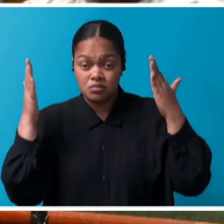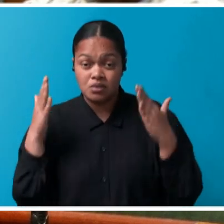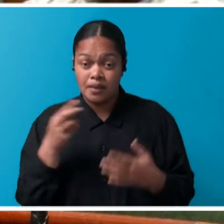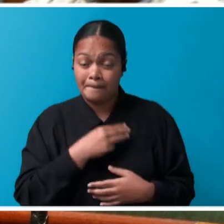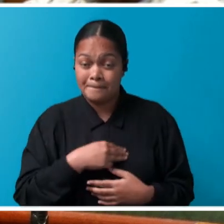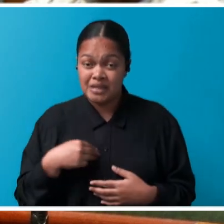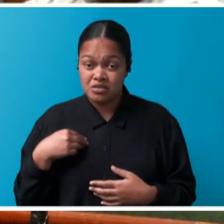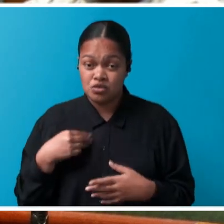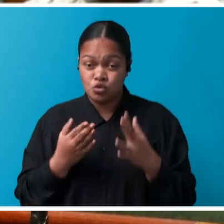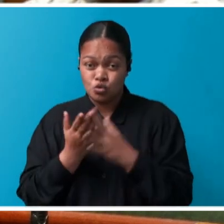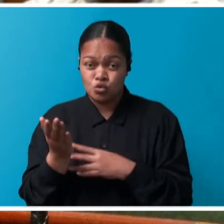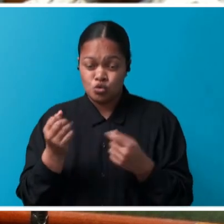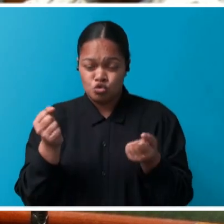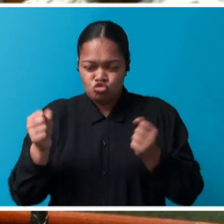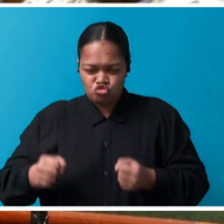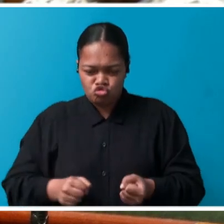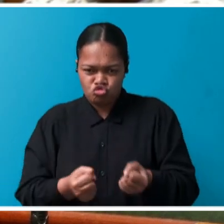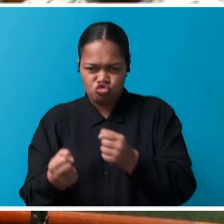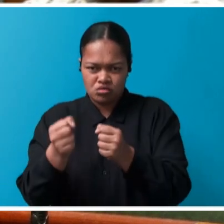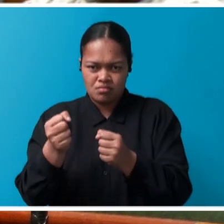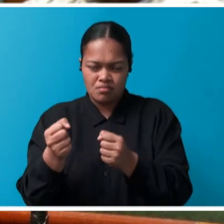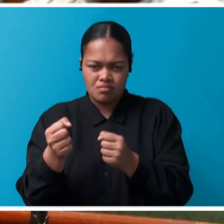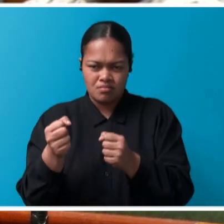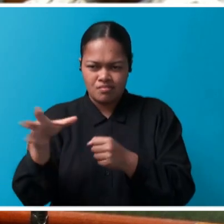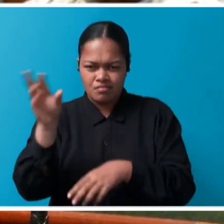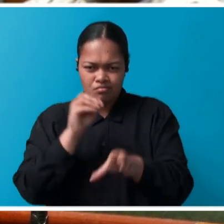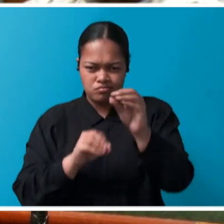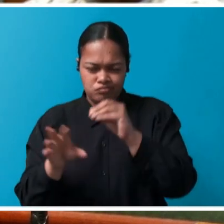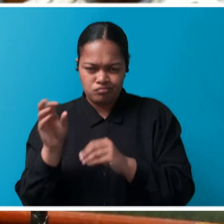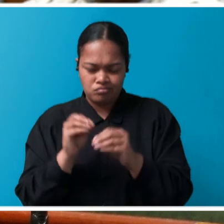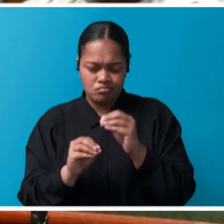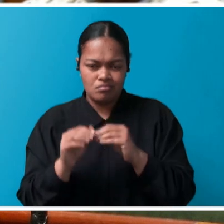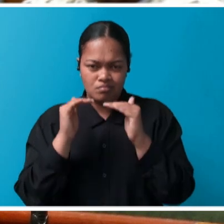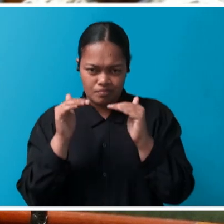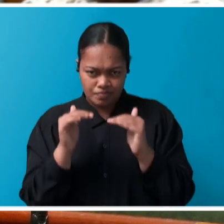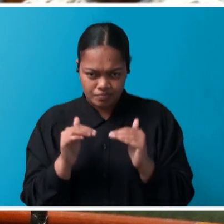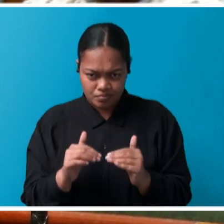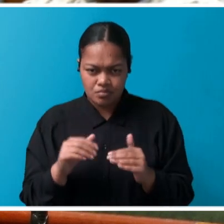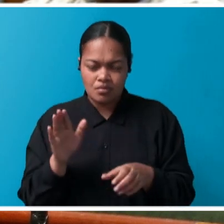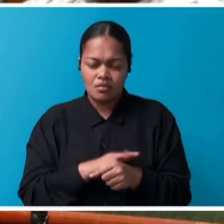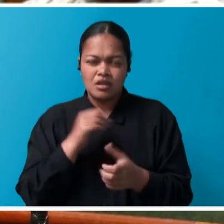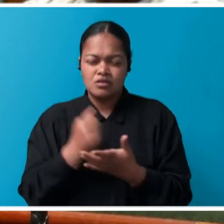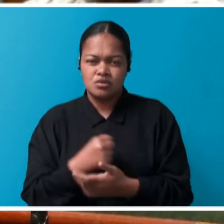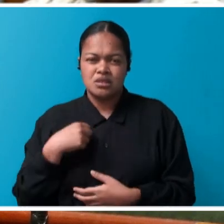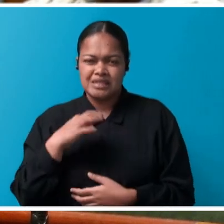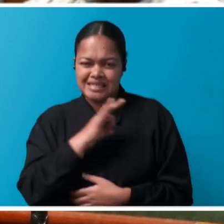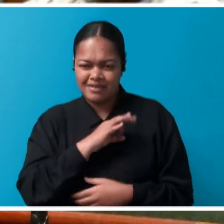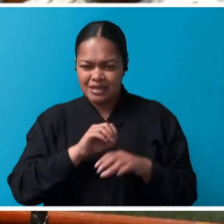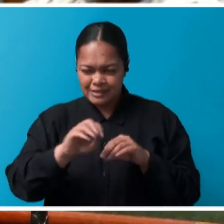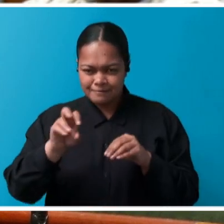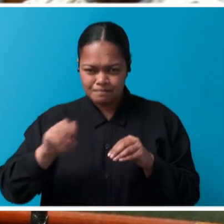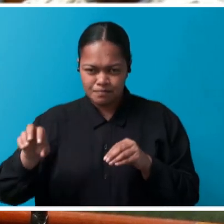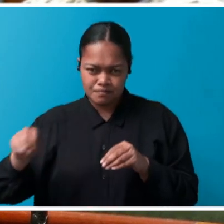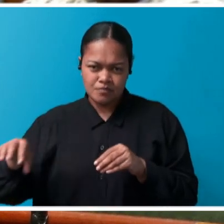Ministry, through streamlining its human resources processes, will ensure adequate staffing in school.